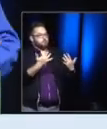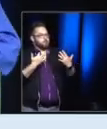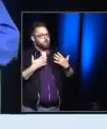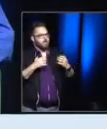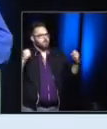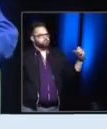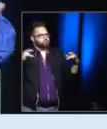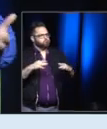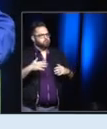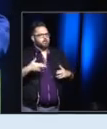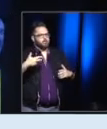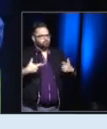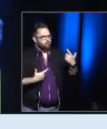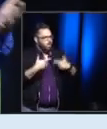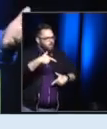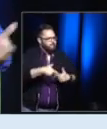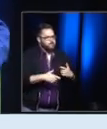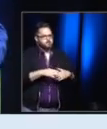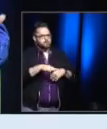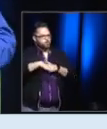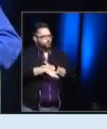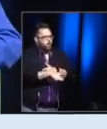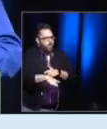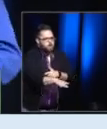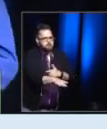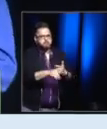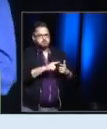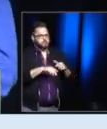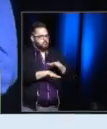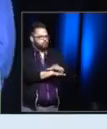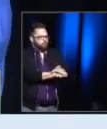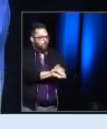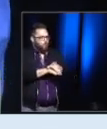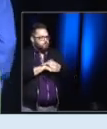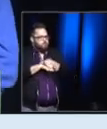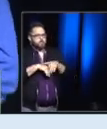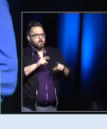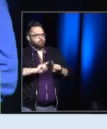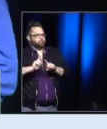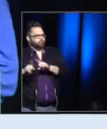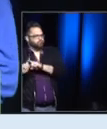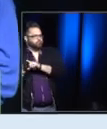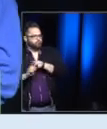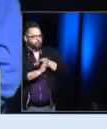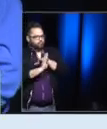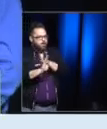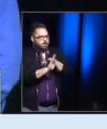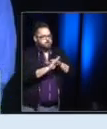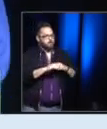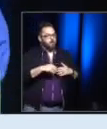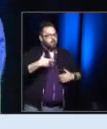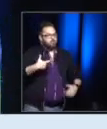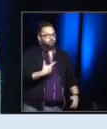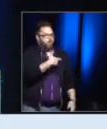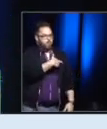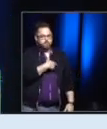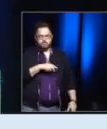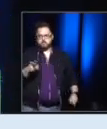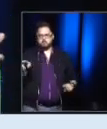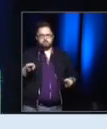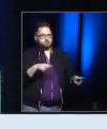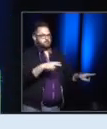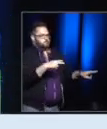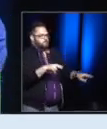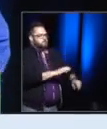of everything: dolphins, dugongs, sea turtles, and a lot of sharks. So they have to worry about that. Social behavior, we